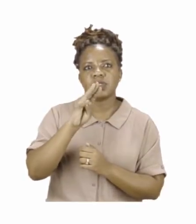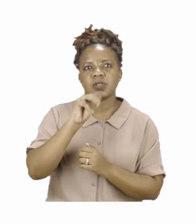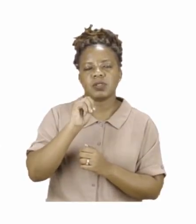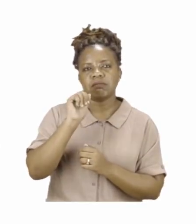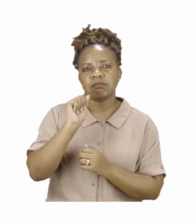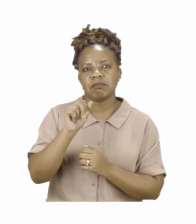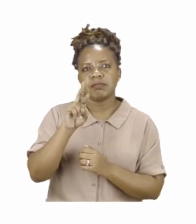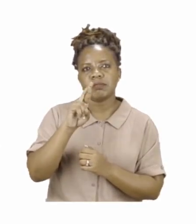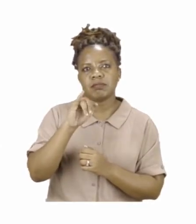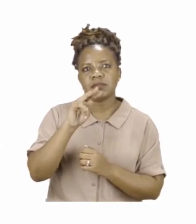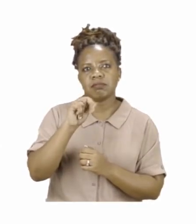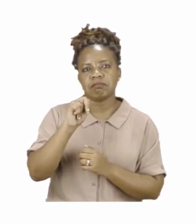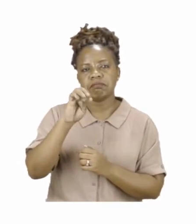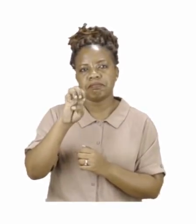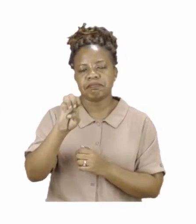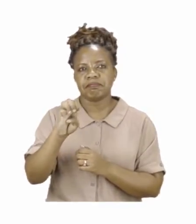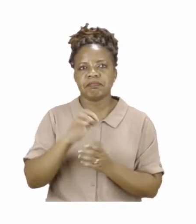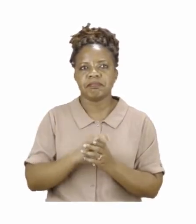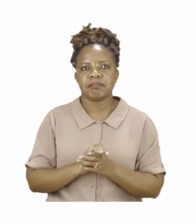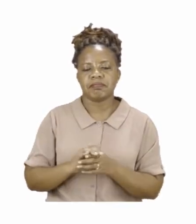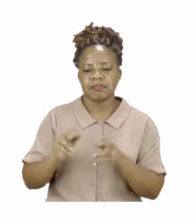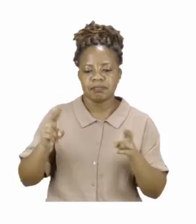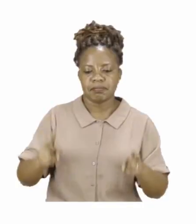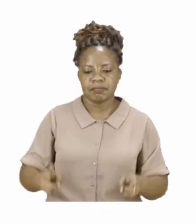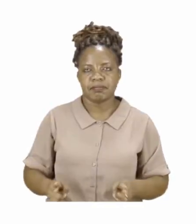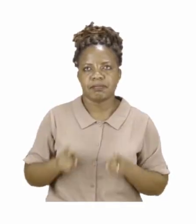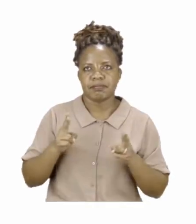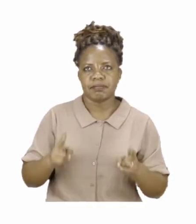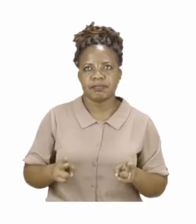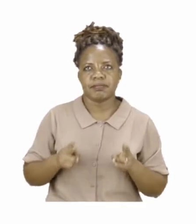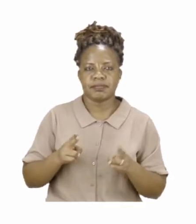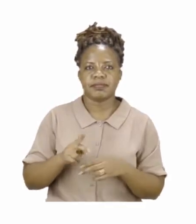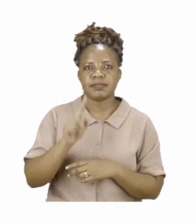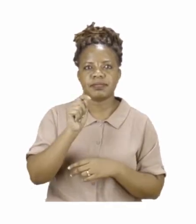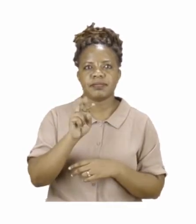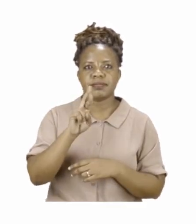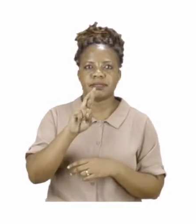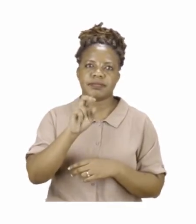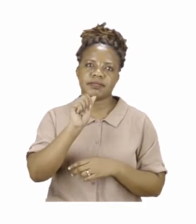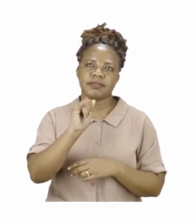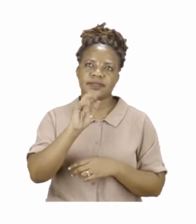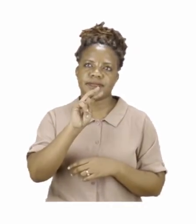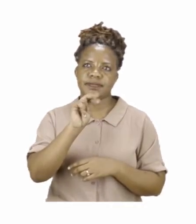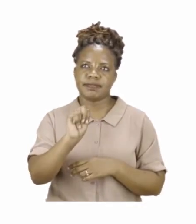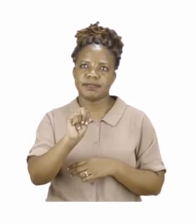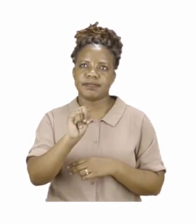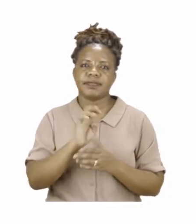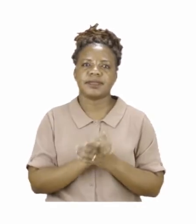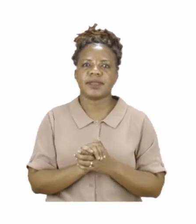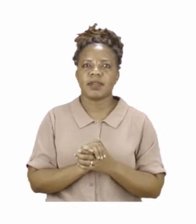submarine, train, train,